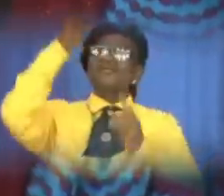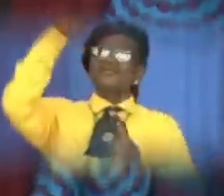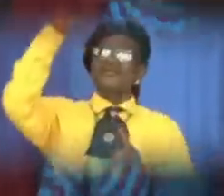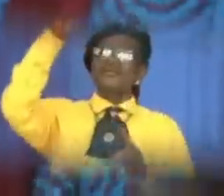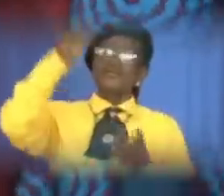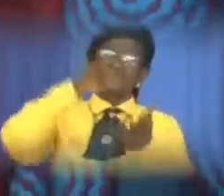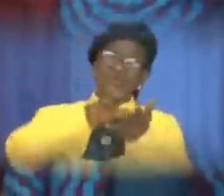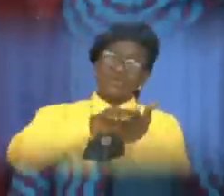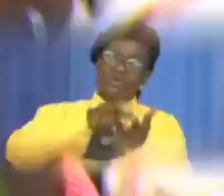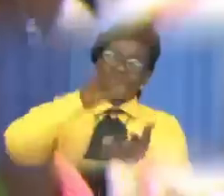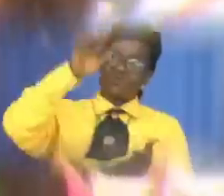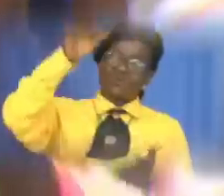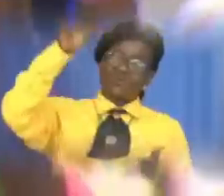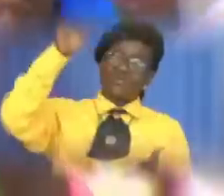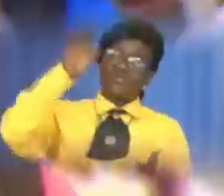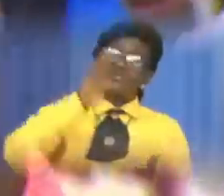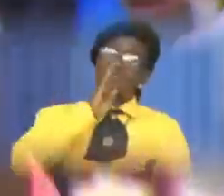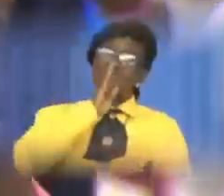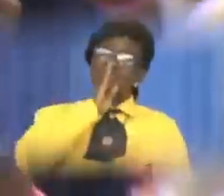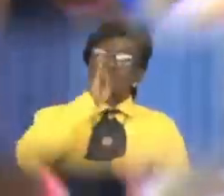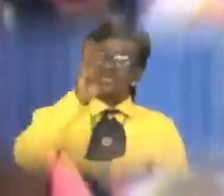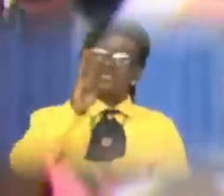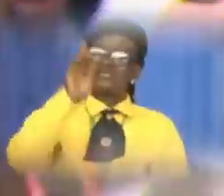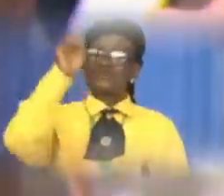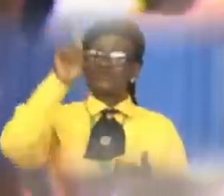Glory be to your holy name.